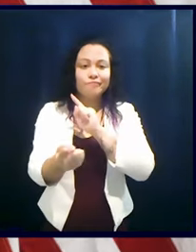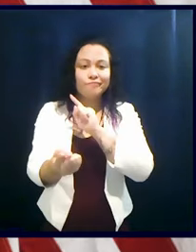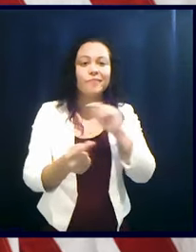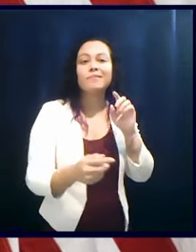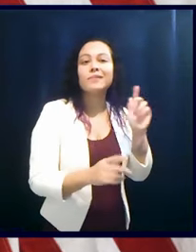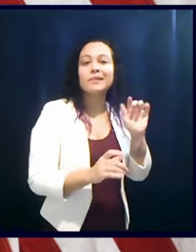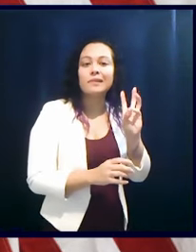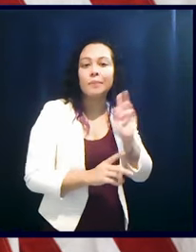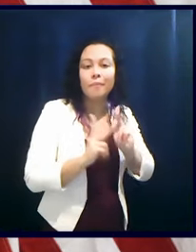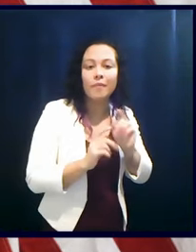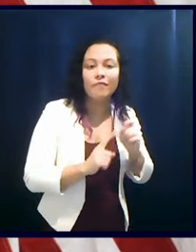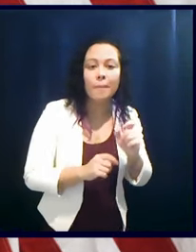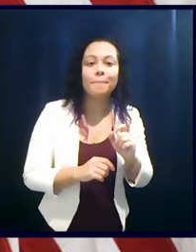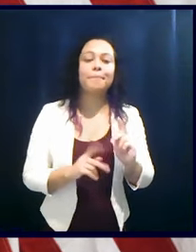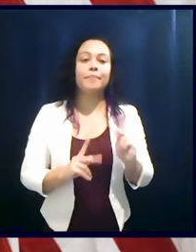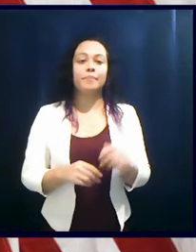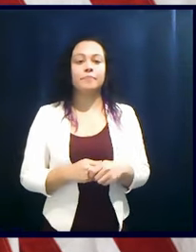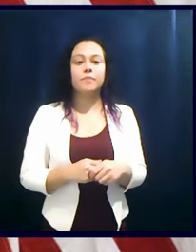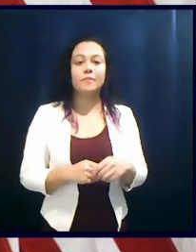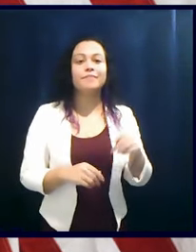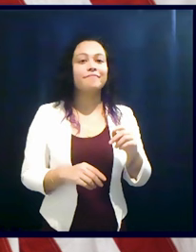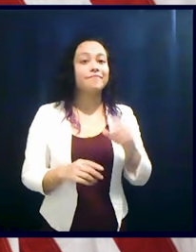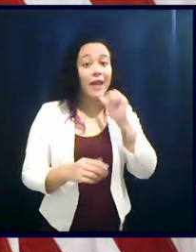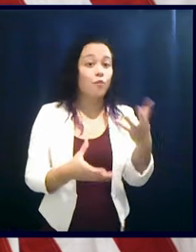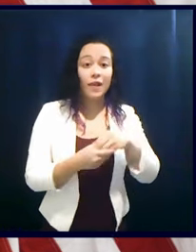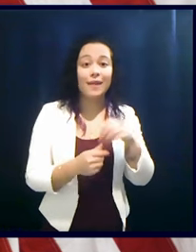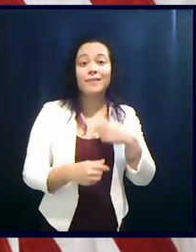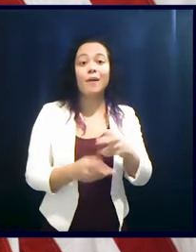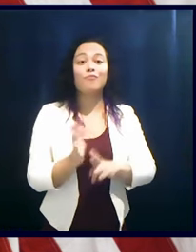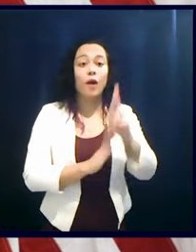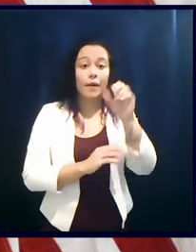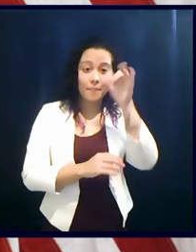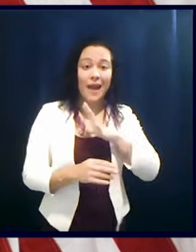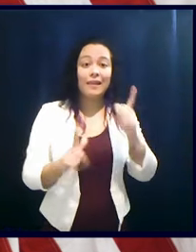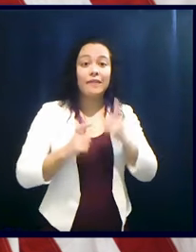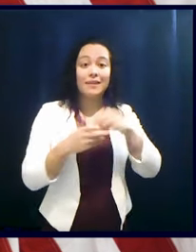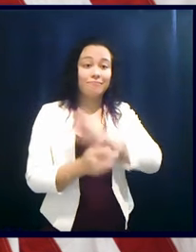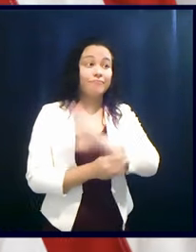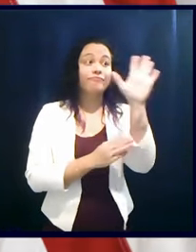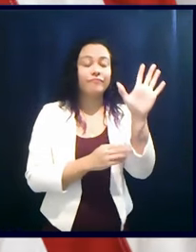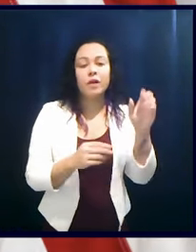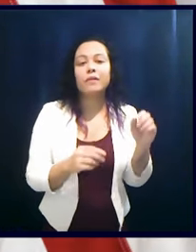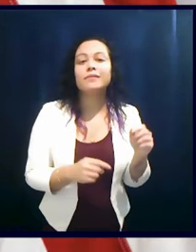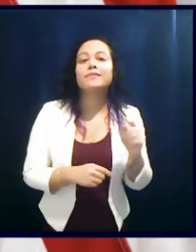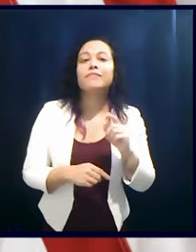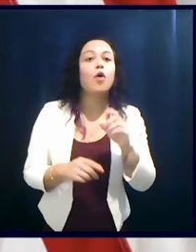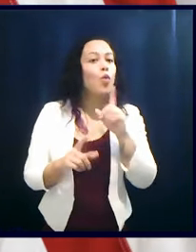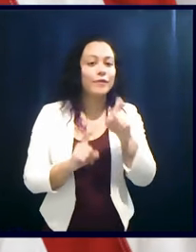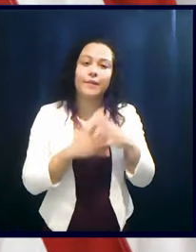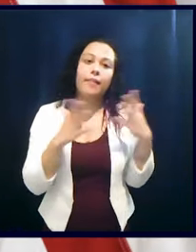times? Unrelatedly, I am currently an astronaut in outer space living alone. We get this question a lot. No.